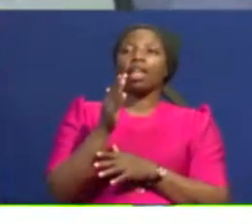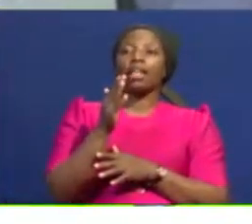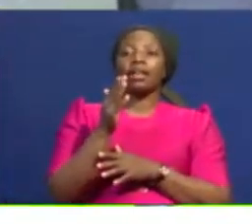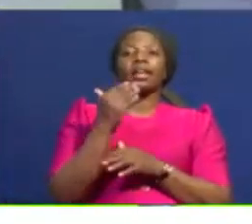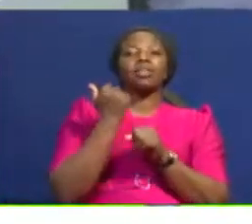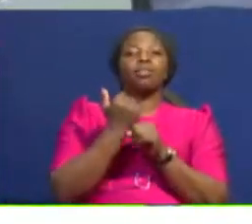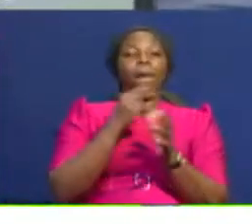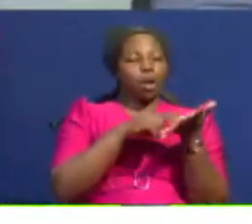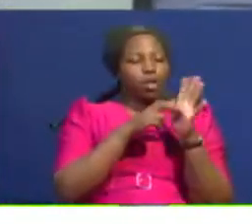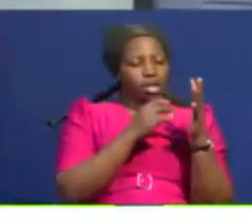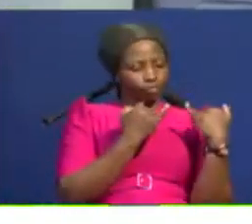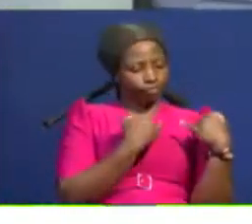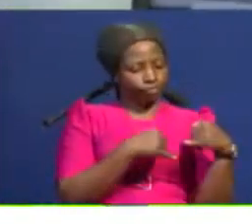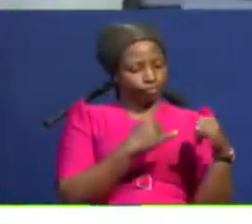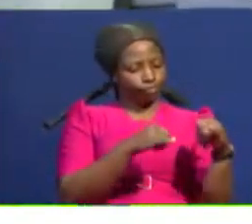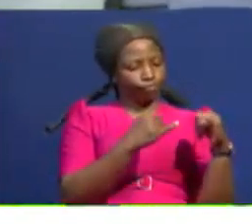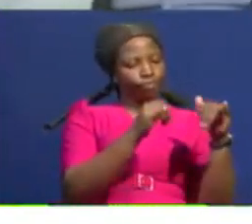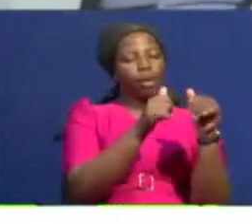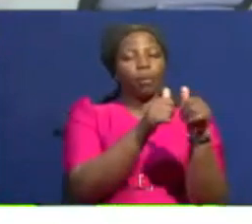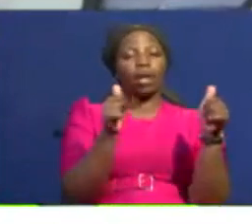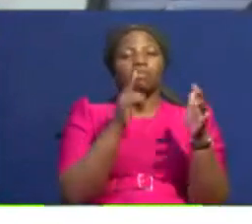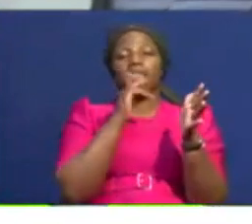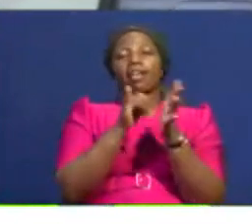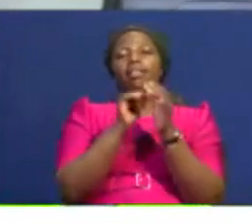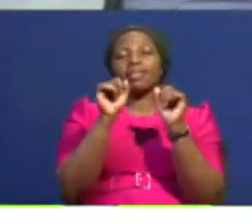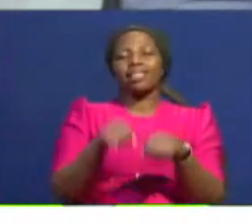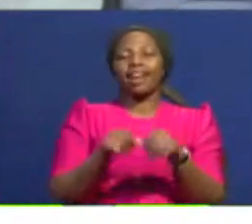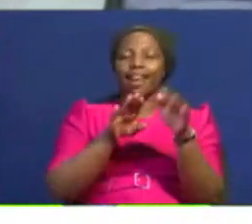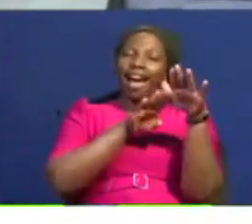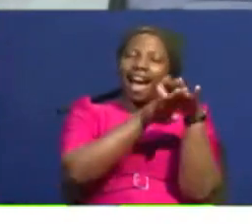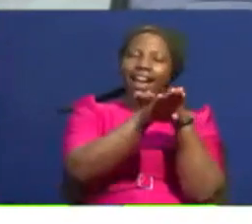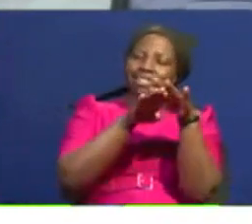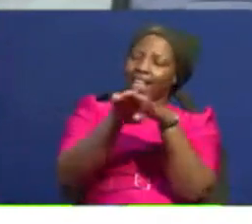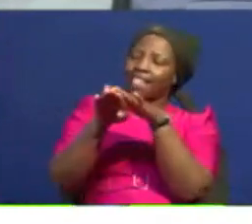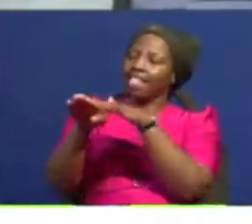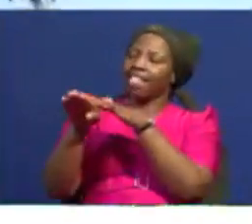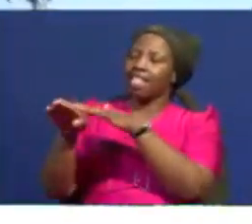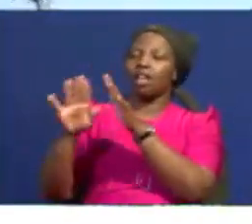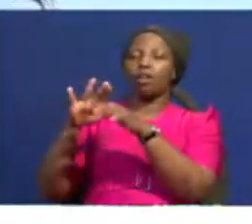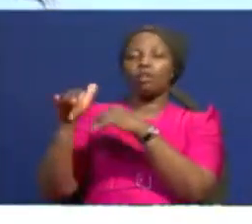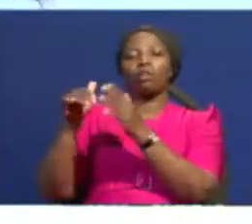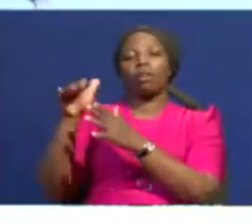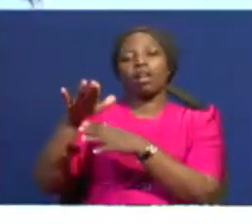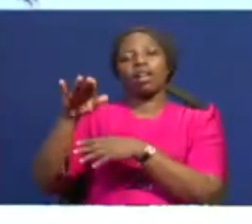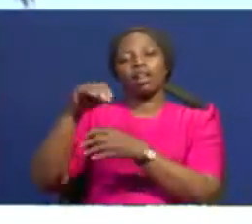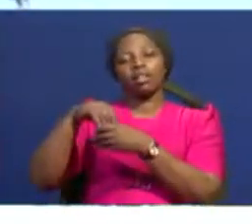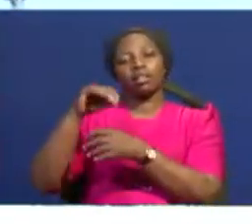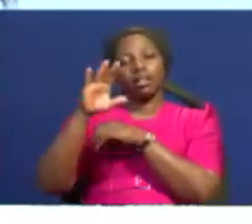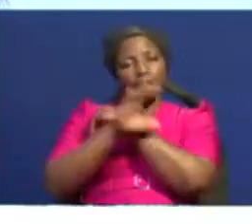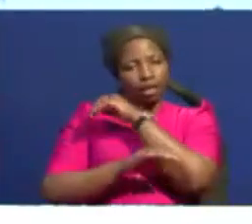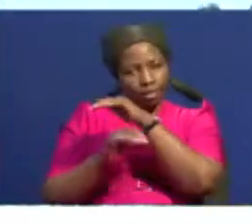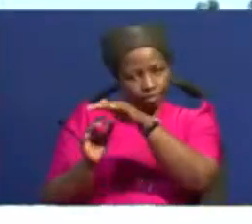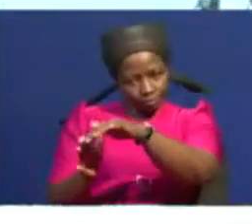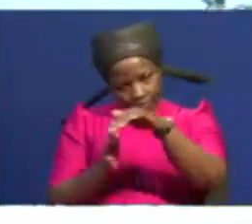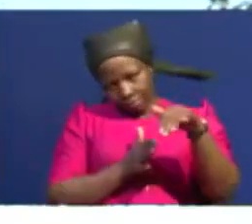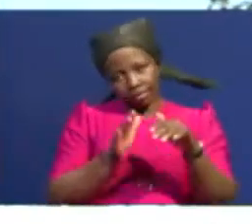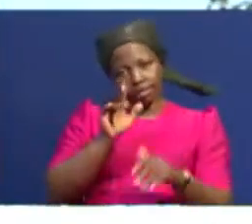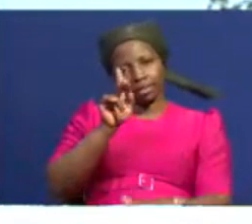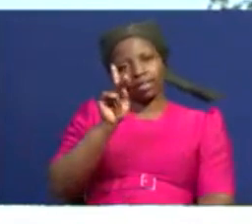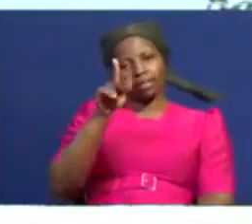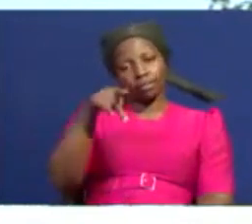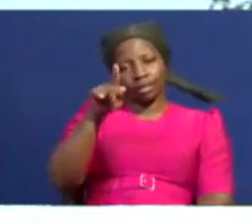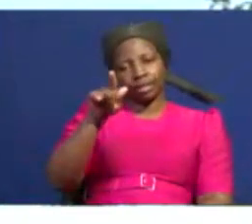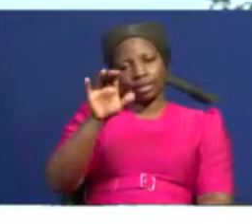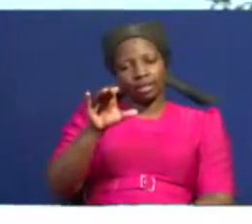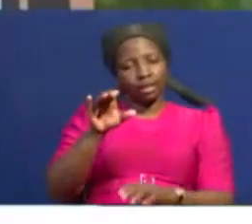we shall do project implementation efficiently so that we can reach every corner of this country. Meanwhile, Kenya Power and Lighting Company